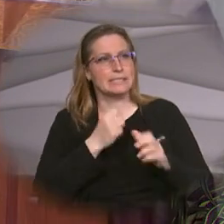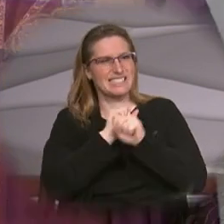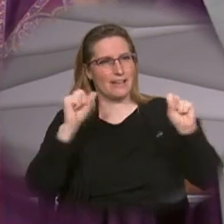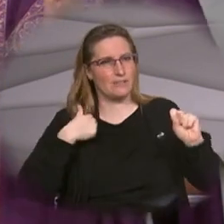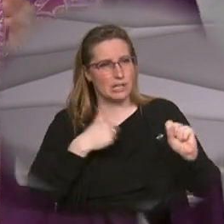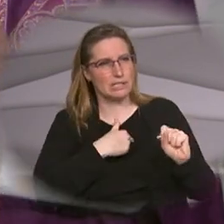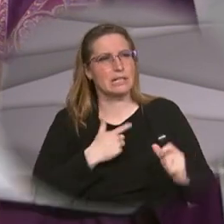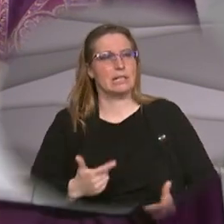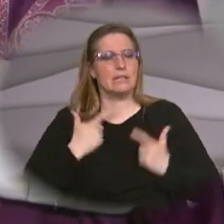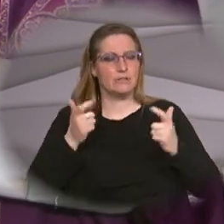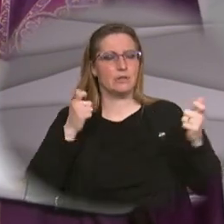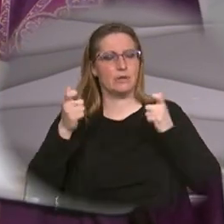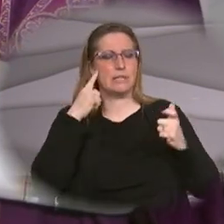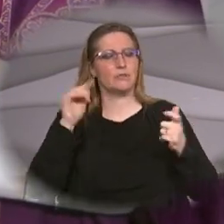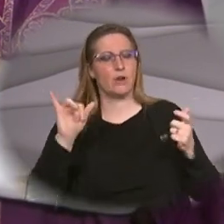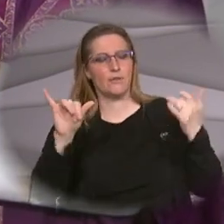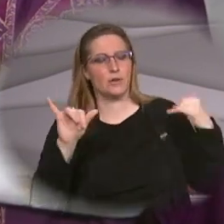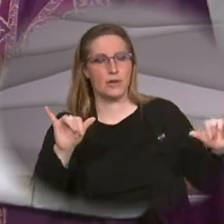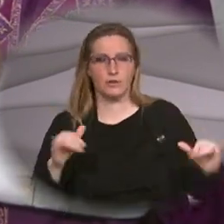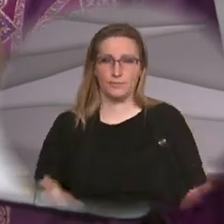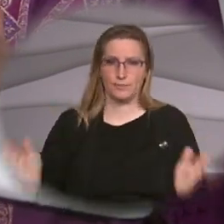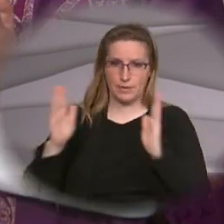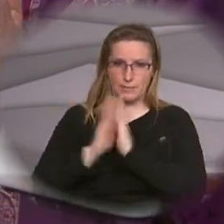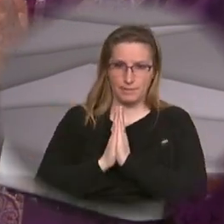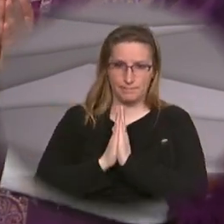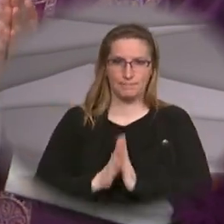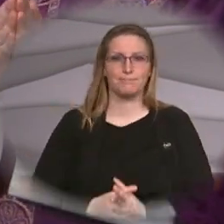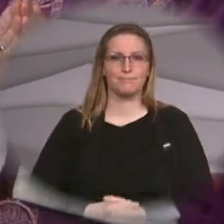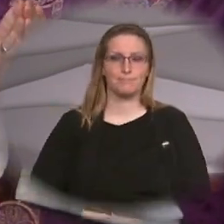who lives and reigns forever and ever Amen